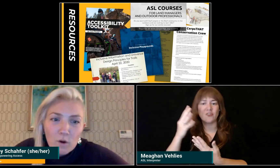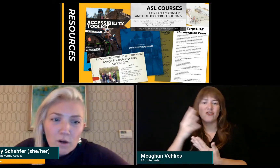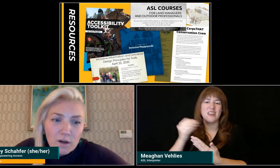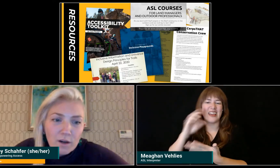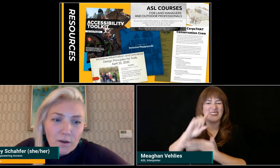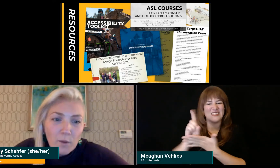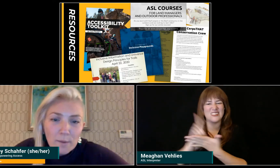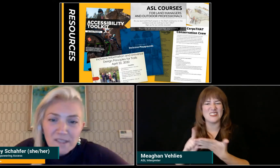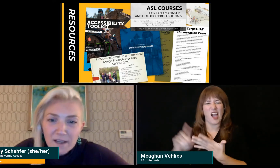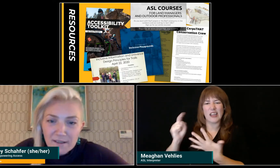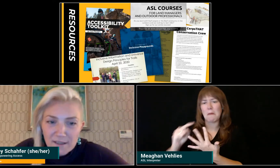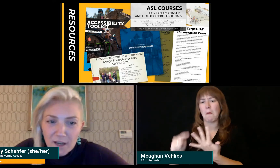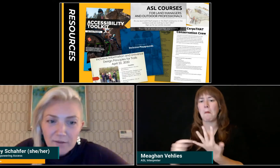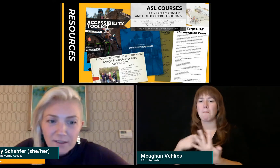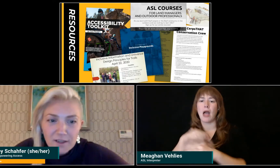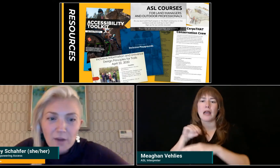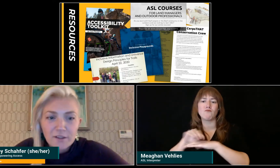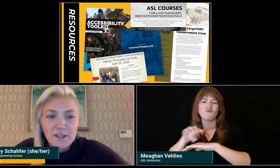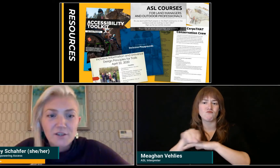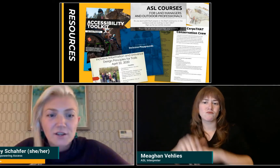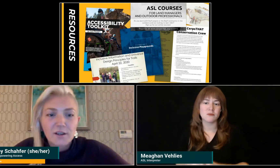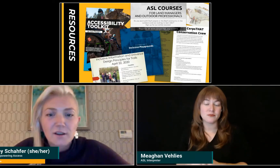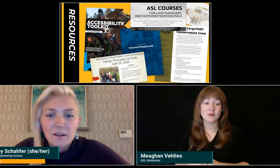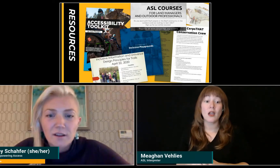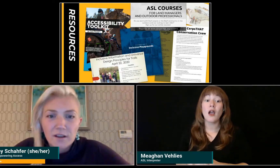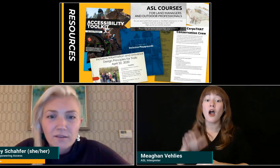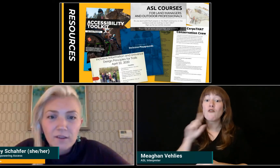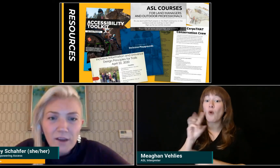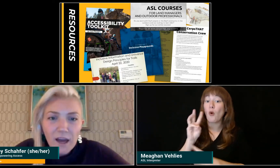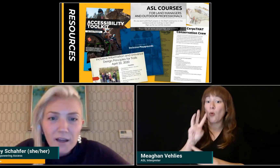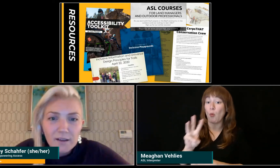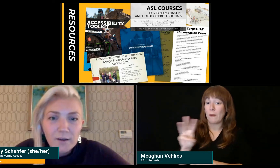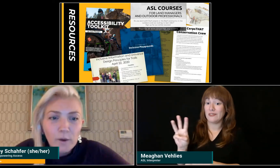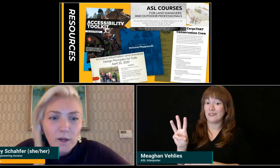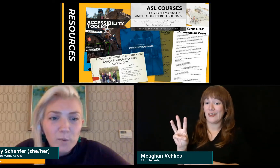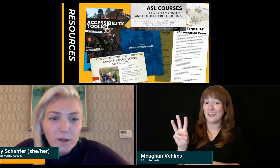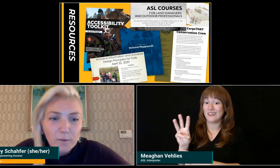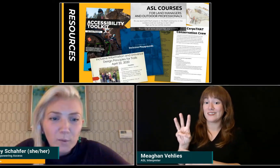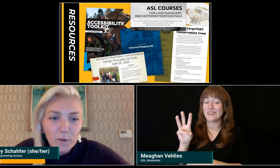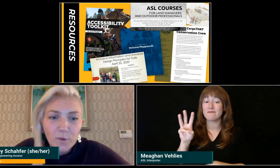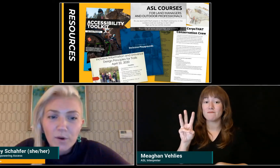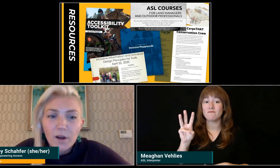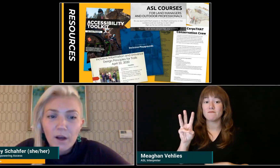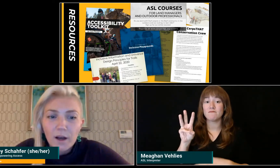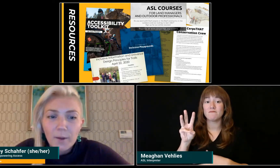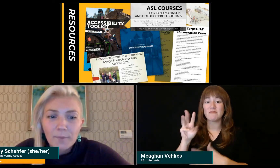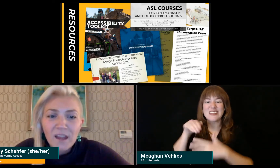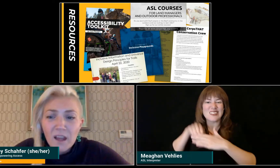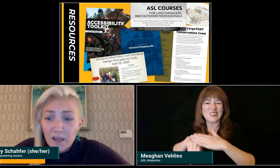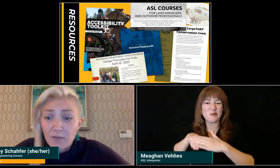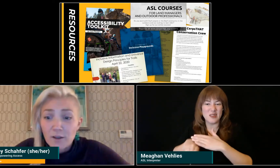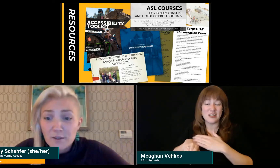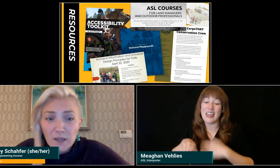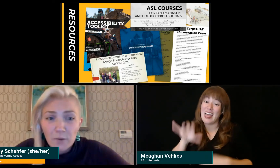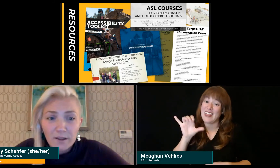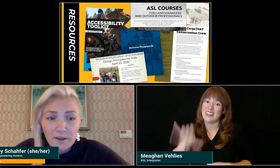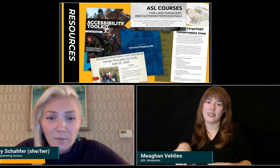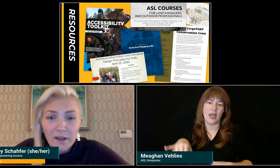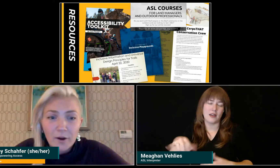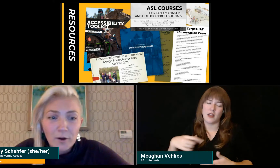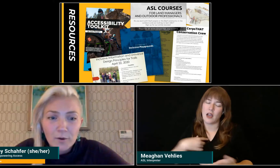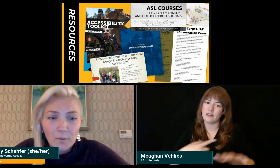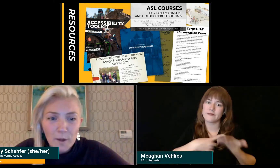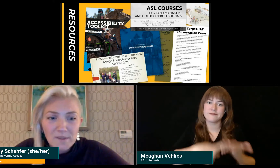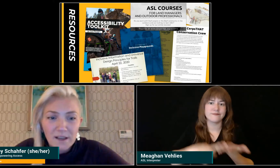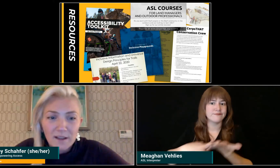Specifically for website stuff, that's a conversation that I've had quite a bit with people. And I've also dealt with it